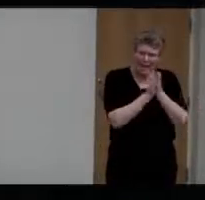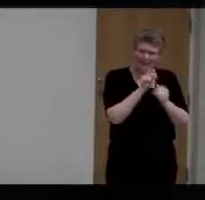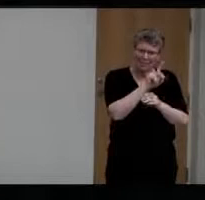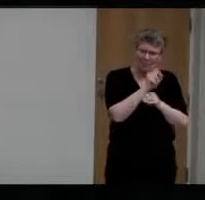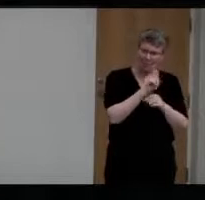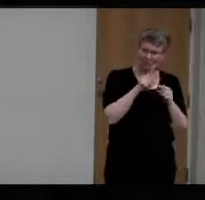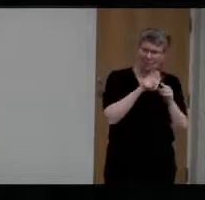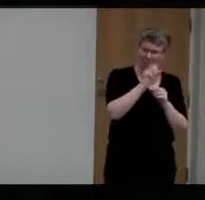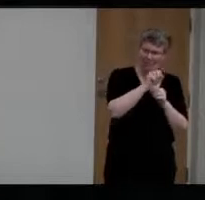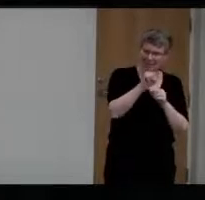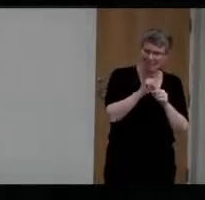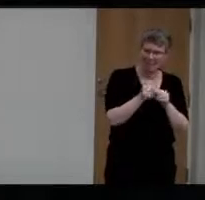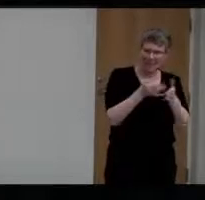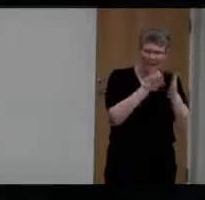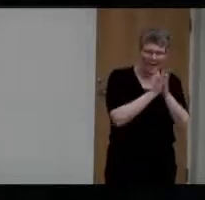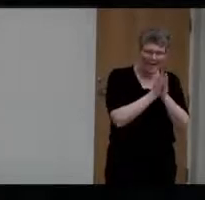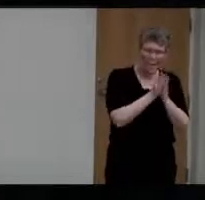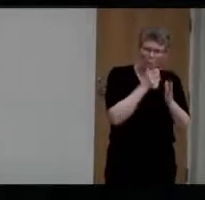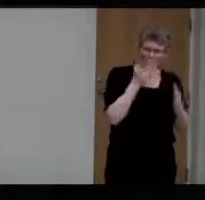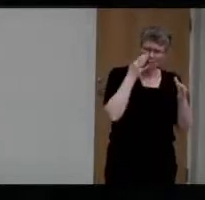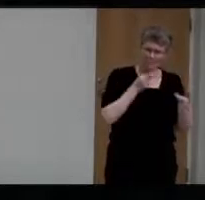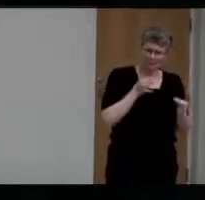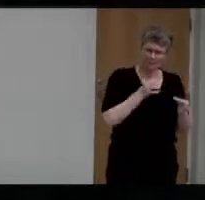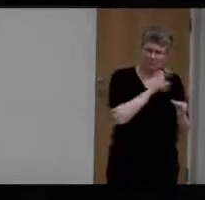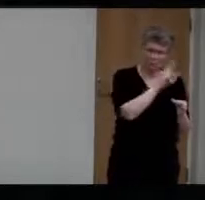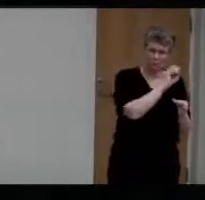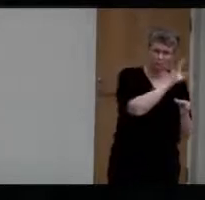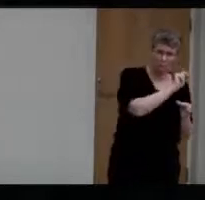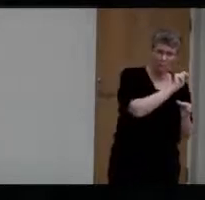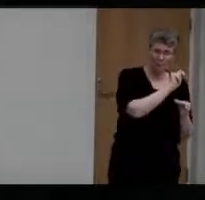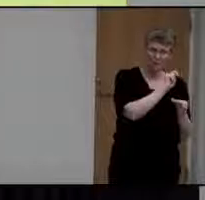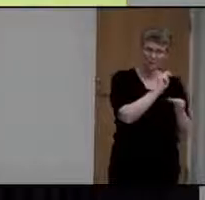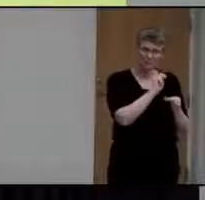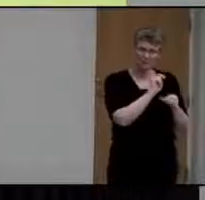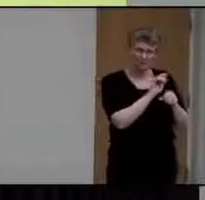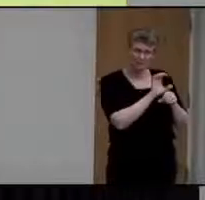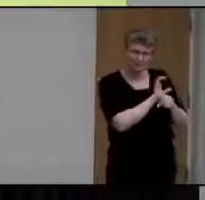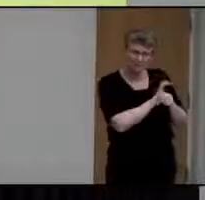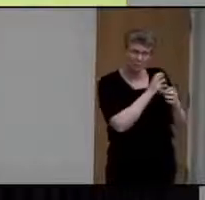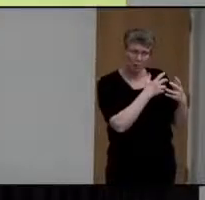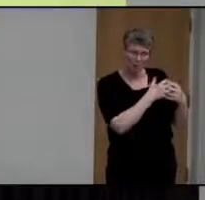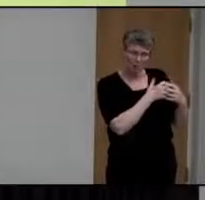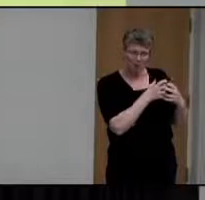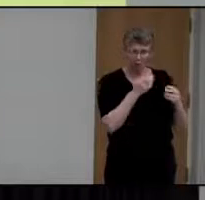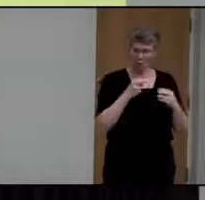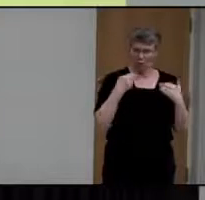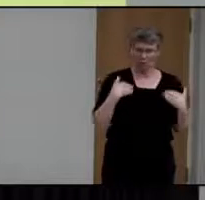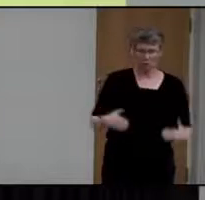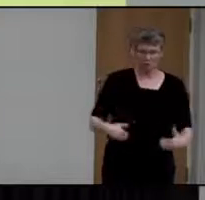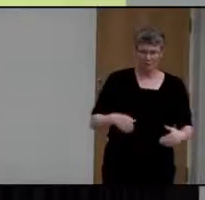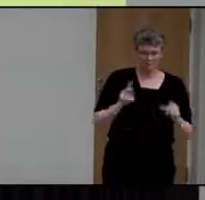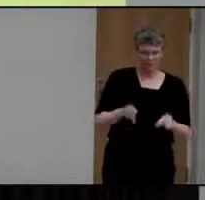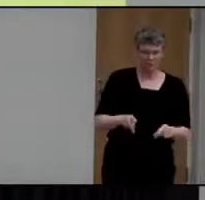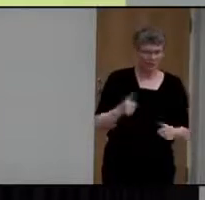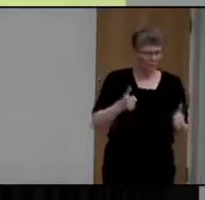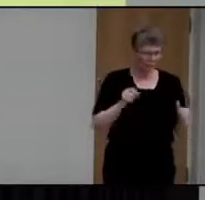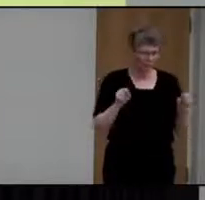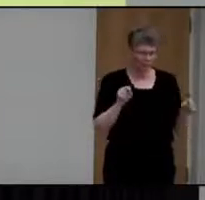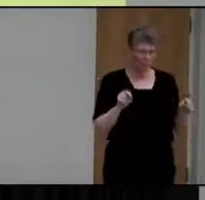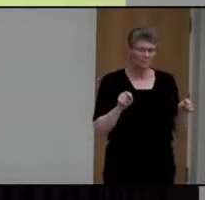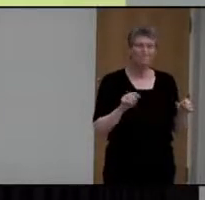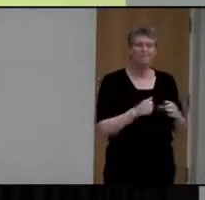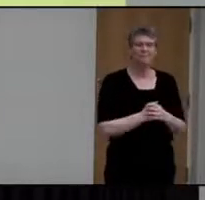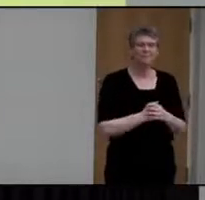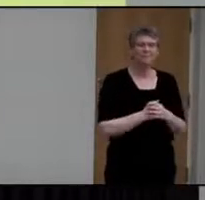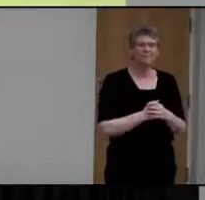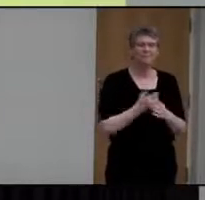decisions, whether it's a robot or a human, and how you can get involved in being a part of that. And you're already doing it by being here tonight, so good job already. Dr.